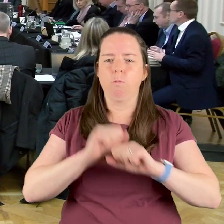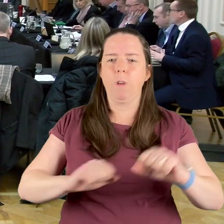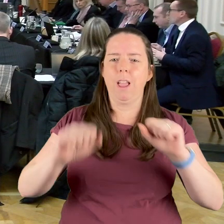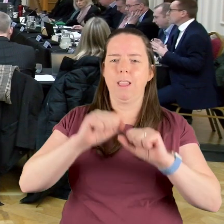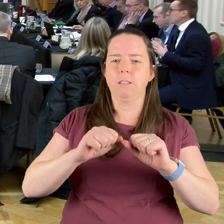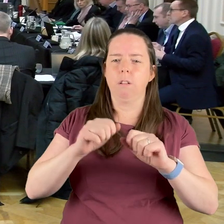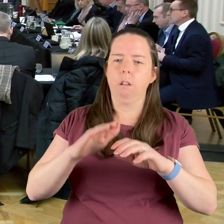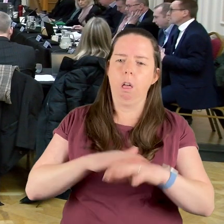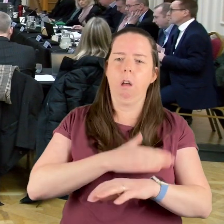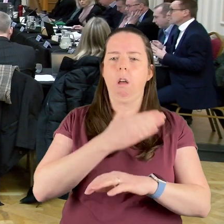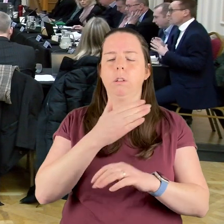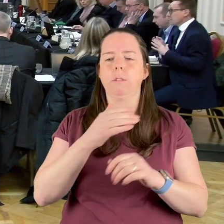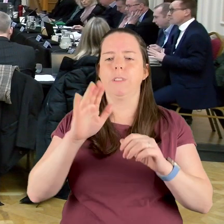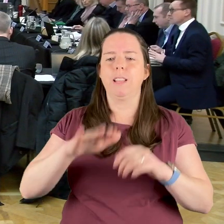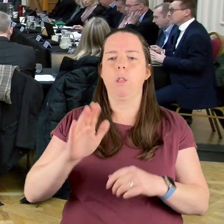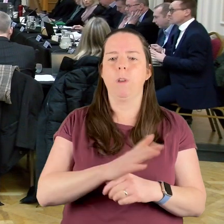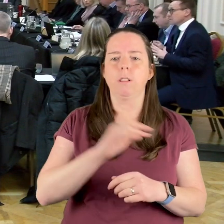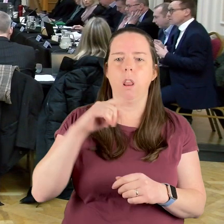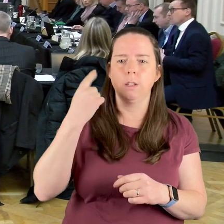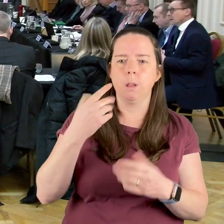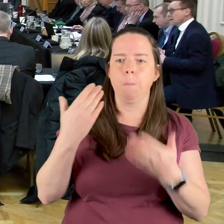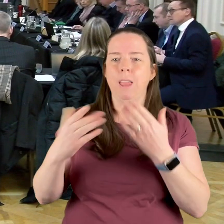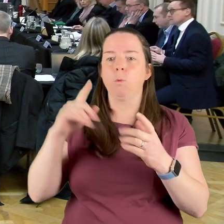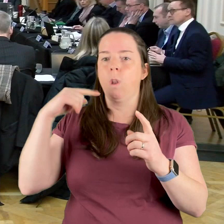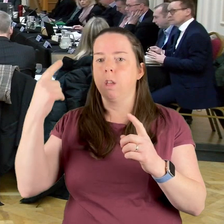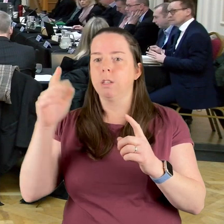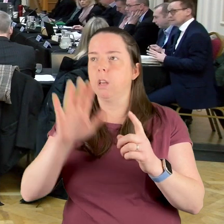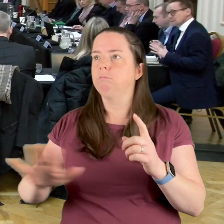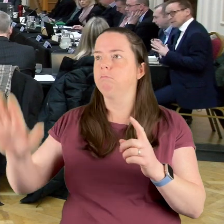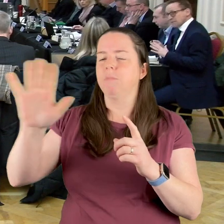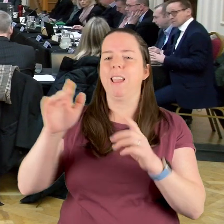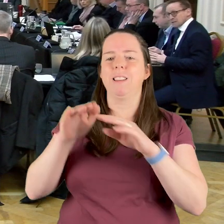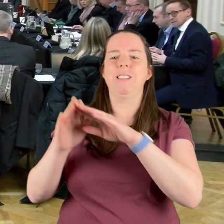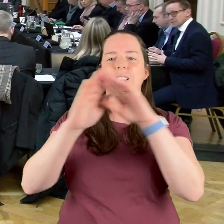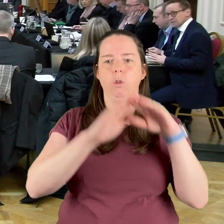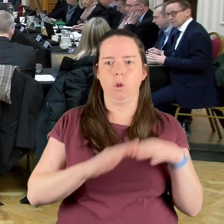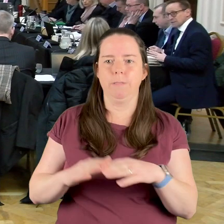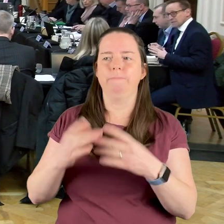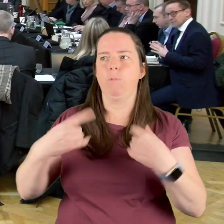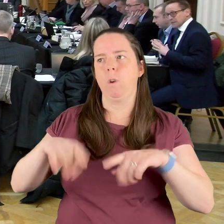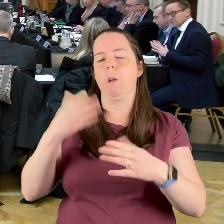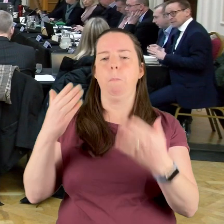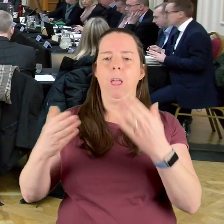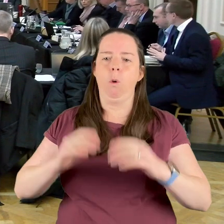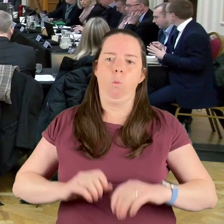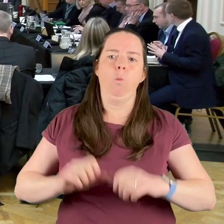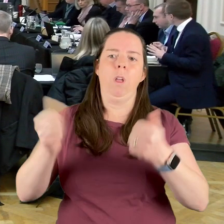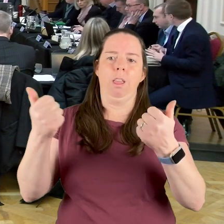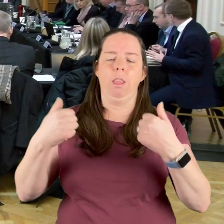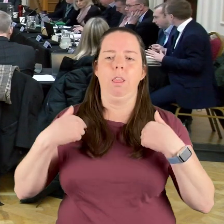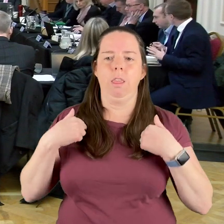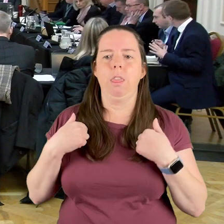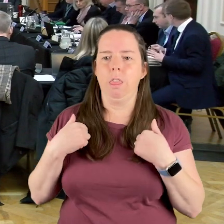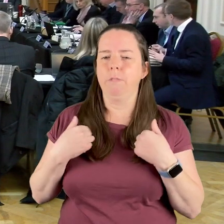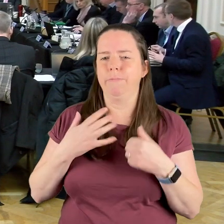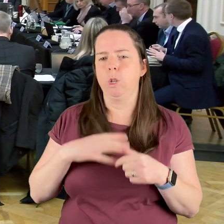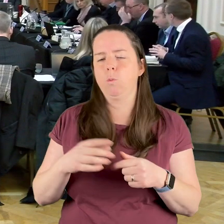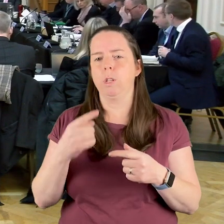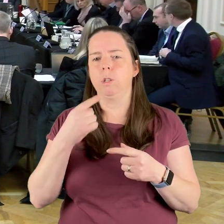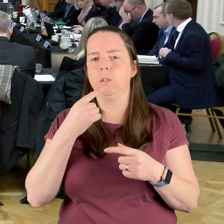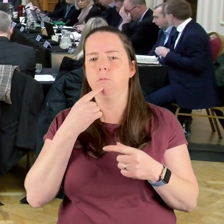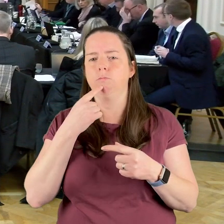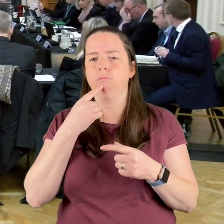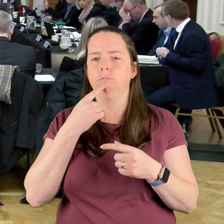comparisons. So what I've put here is some comparisons of the long waits in Southwest London compared to London and also nationally, and we do